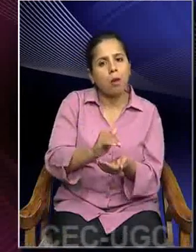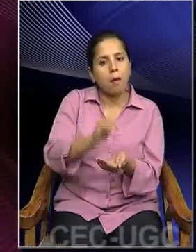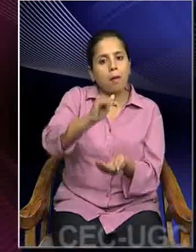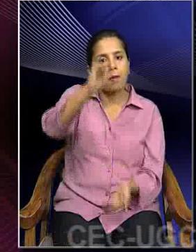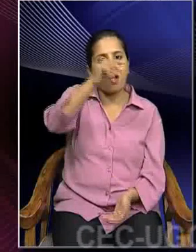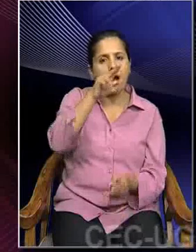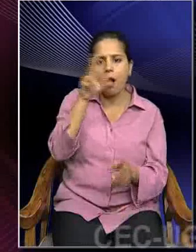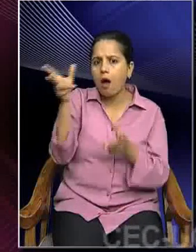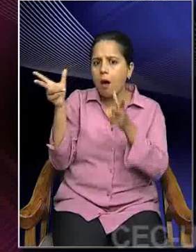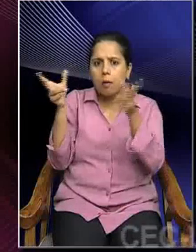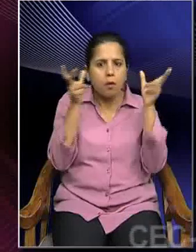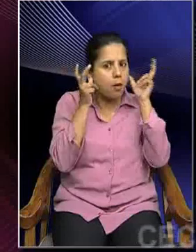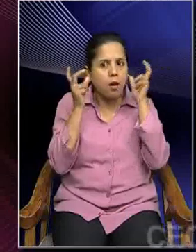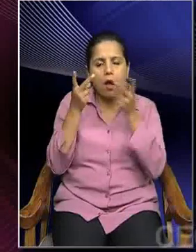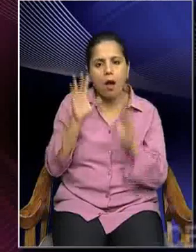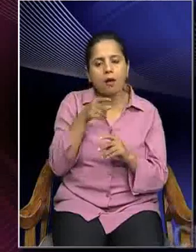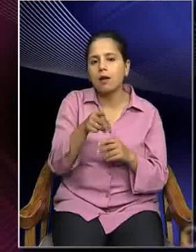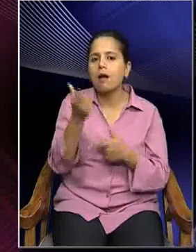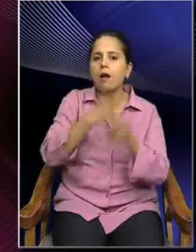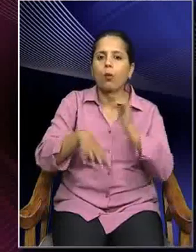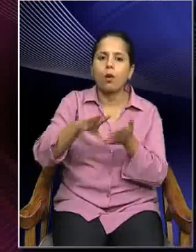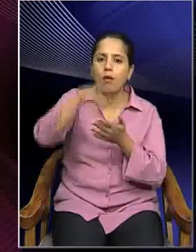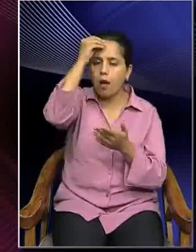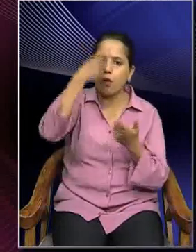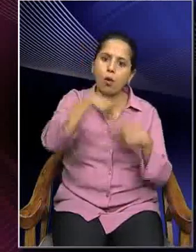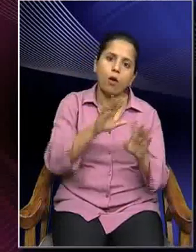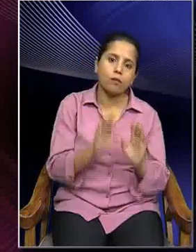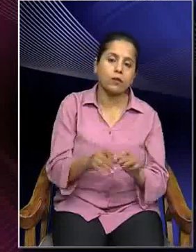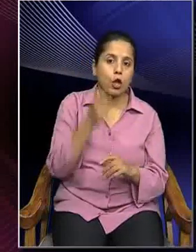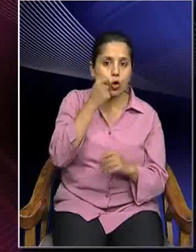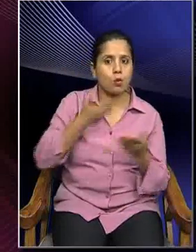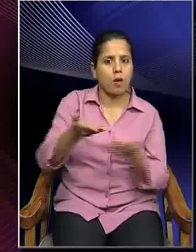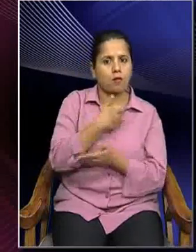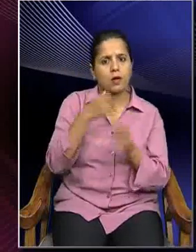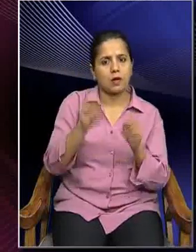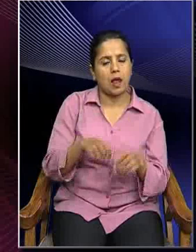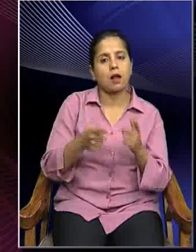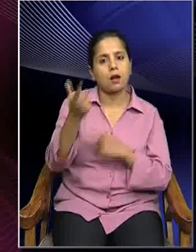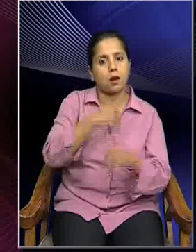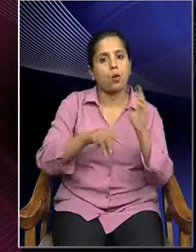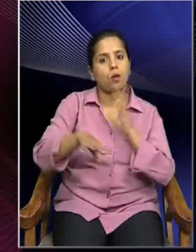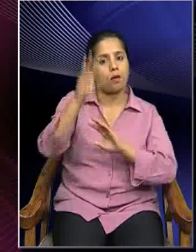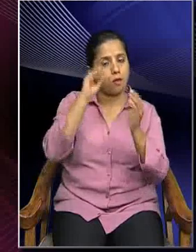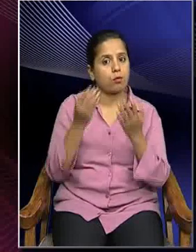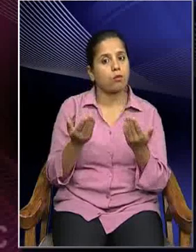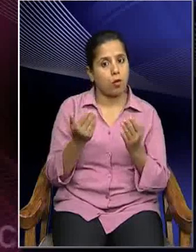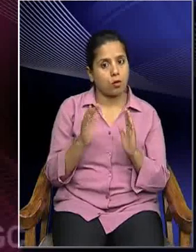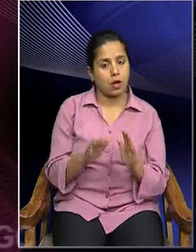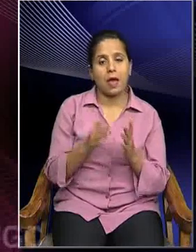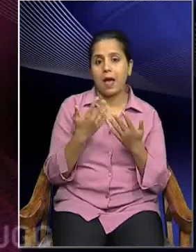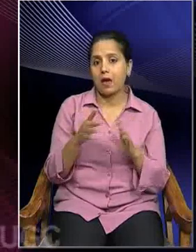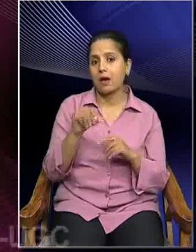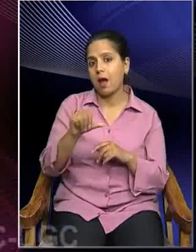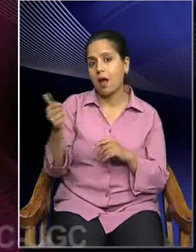they learn language on their own. Humans have a capacity for language that no